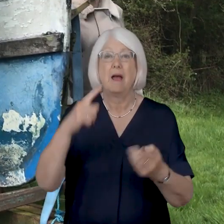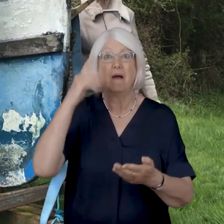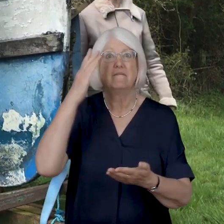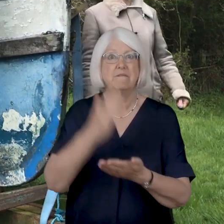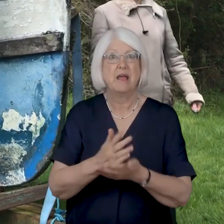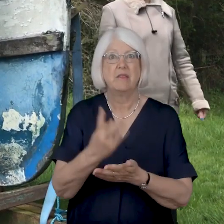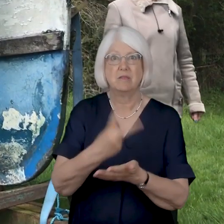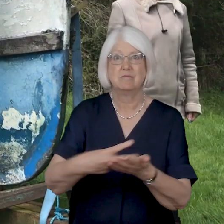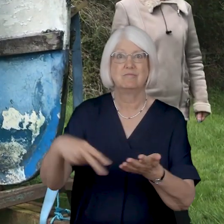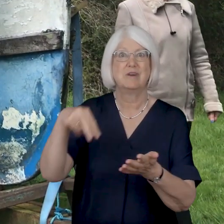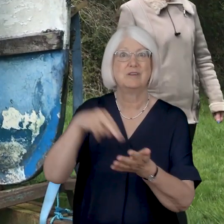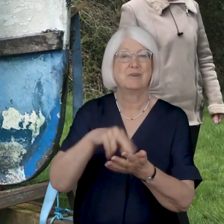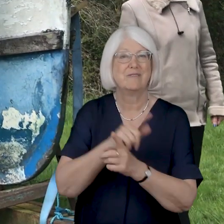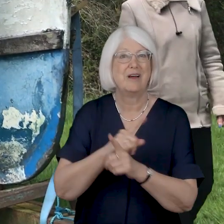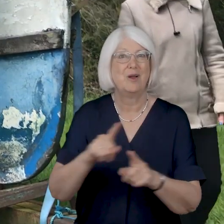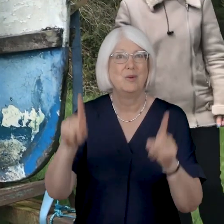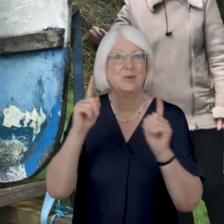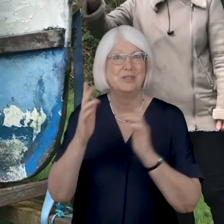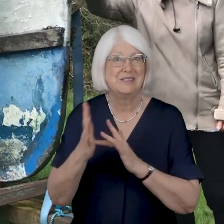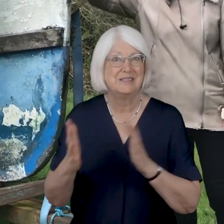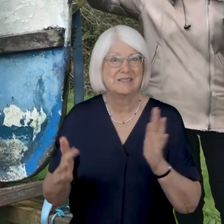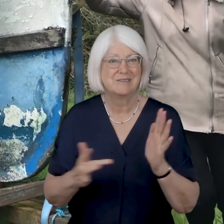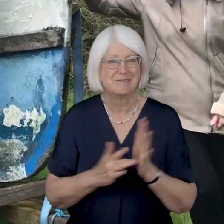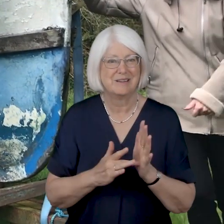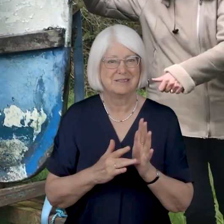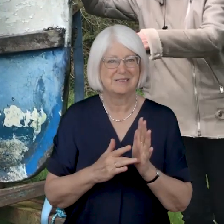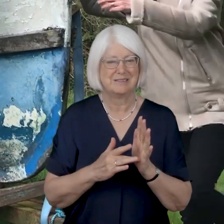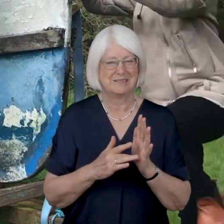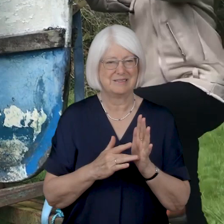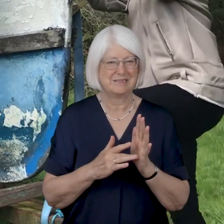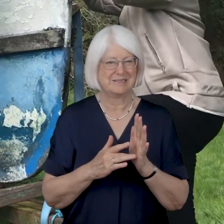the resurrection of our Lord Jesus Christ.